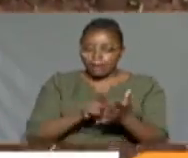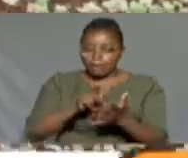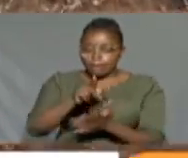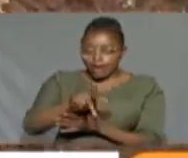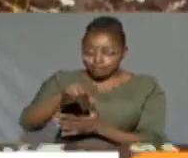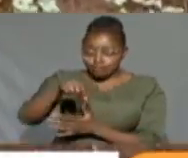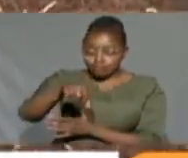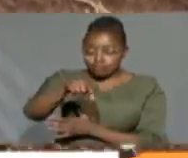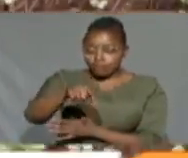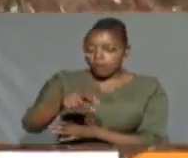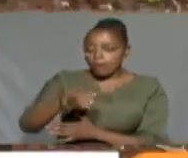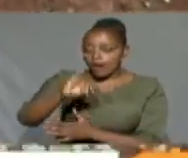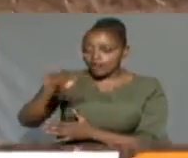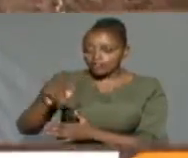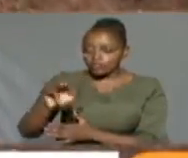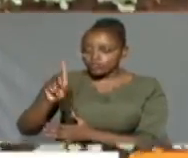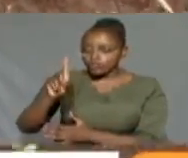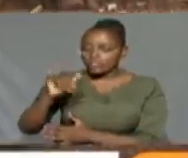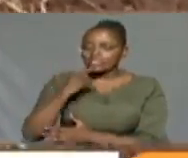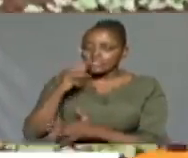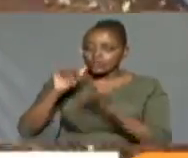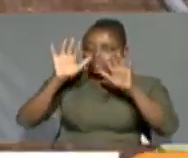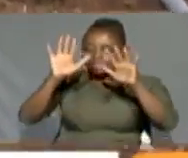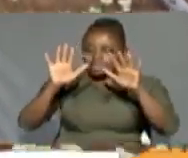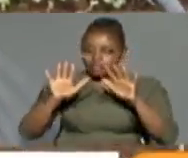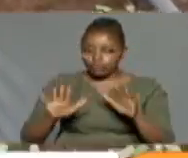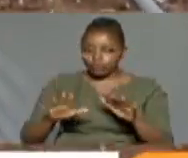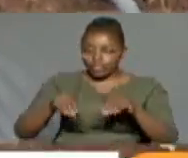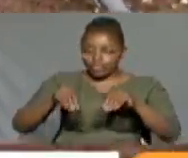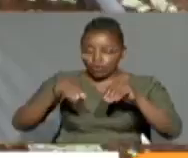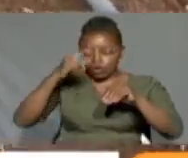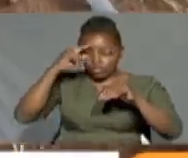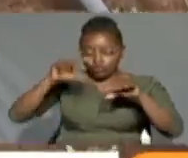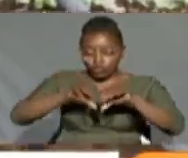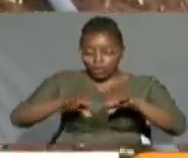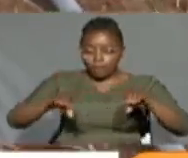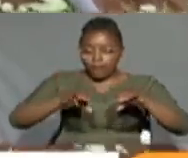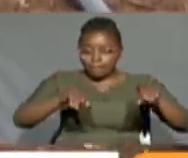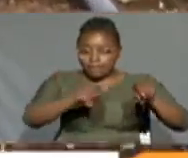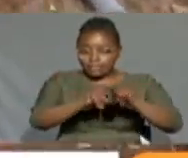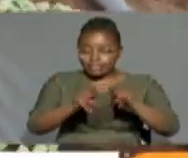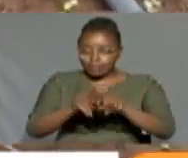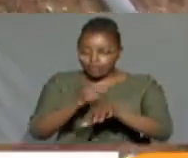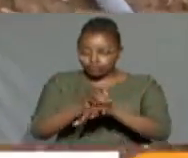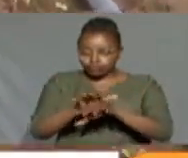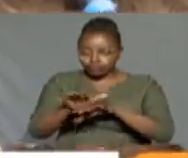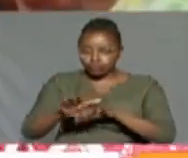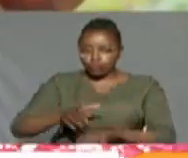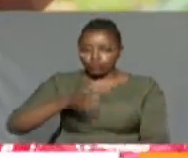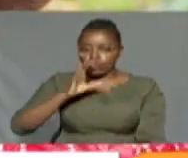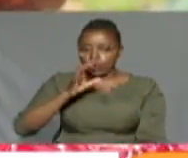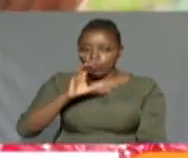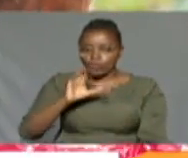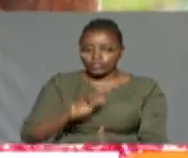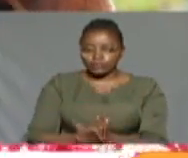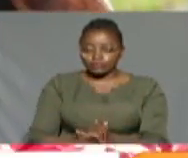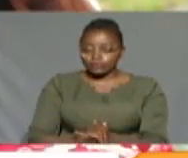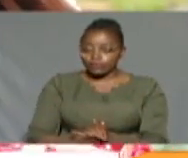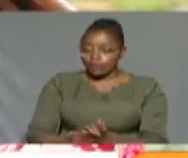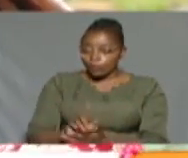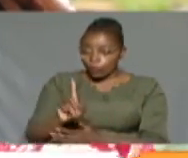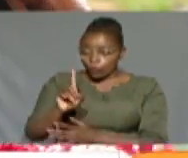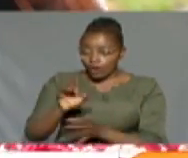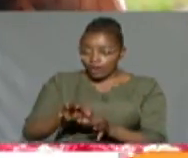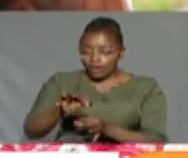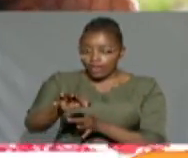drip lines, Wangeshi says it's important to consider quality of the pipes as well as the flow rate of the water. In 1 acre,